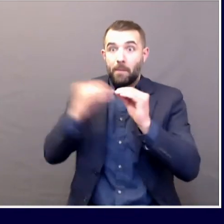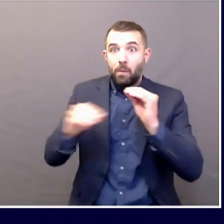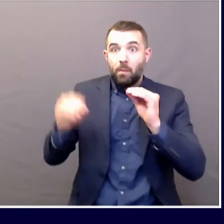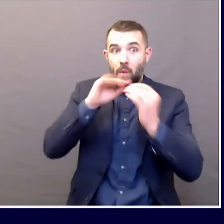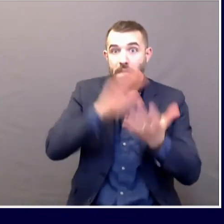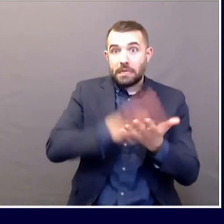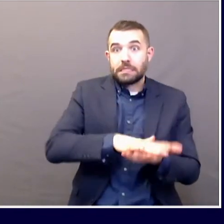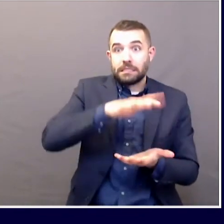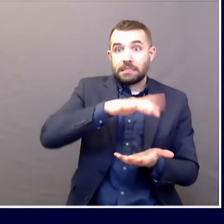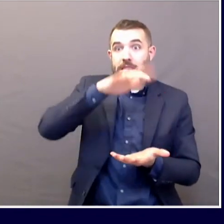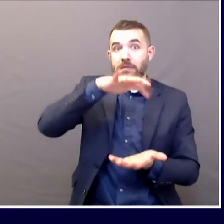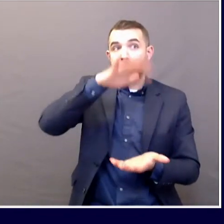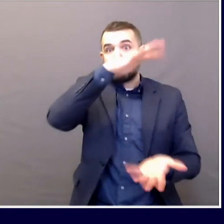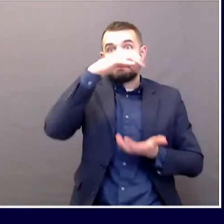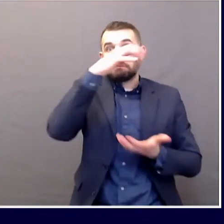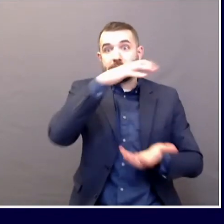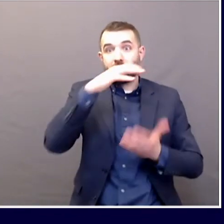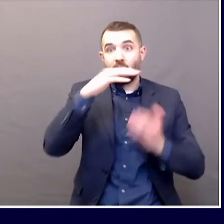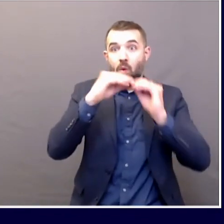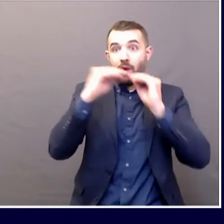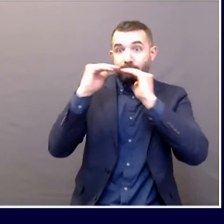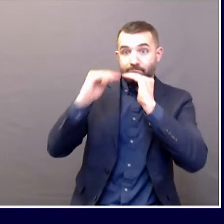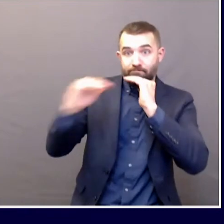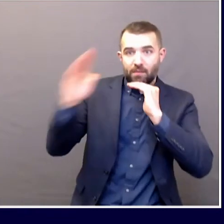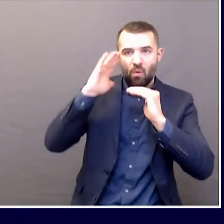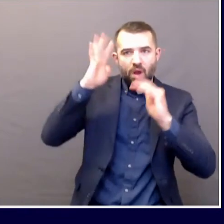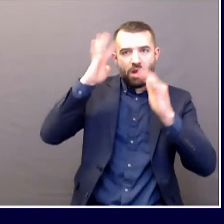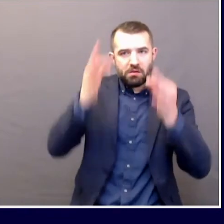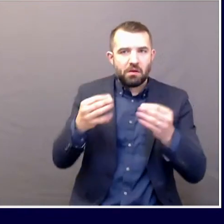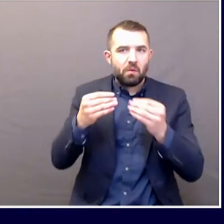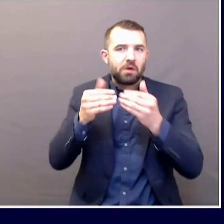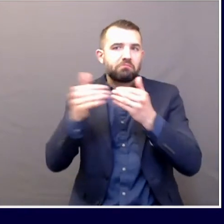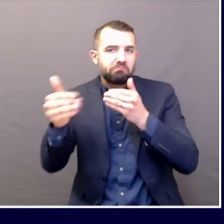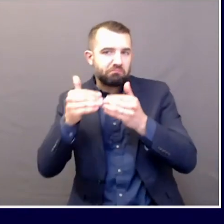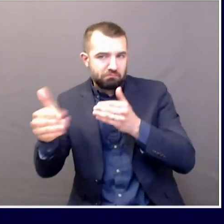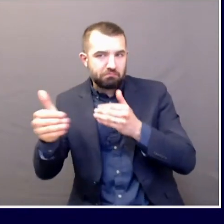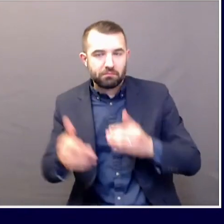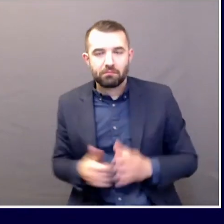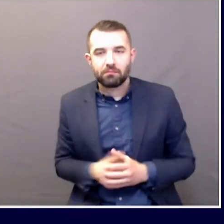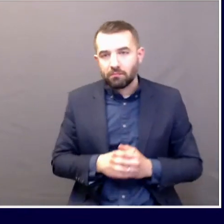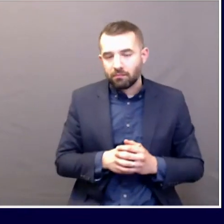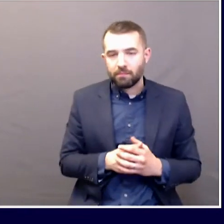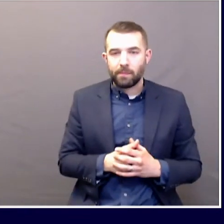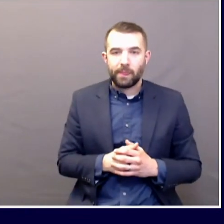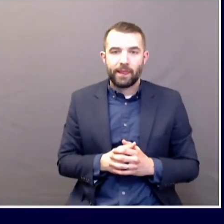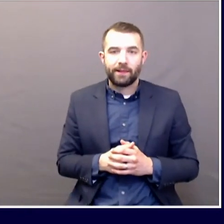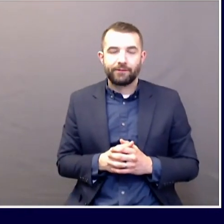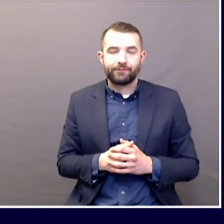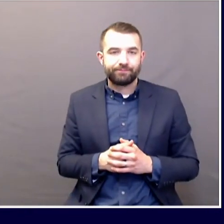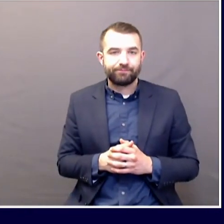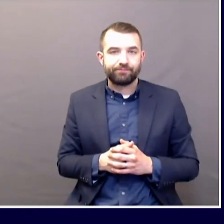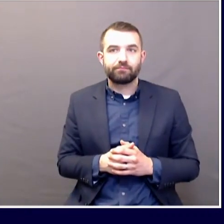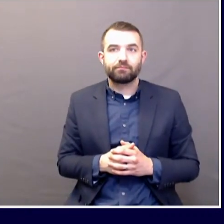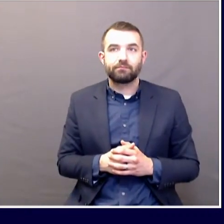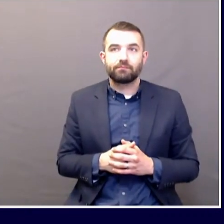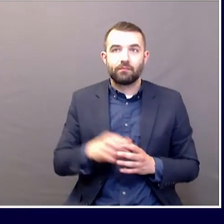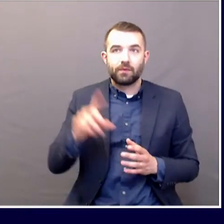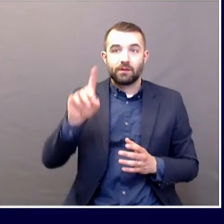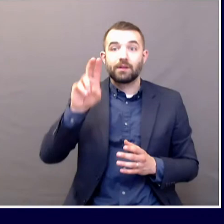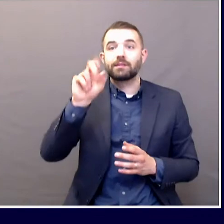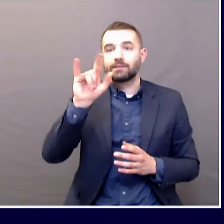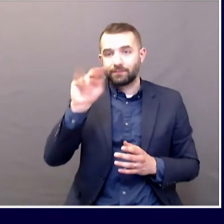are determining where to go from here. Thank you. Mm-hmm. Let me turn to Dustin from New England Cable News